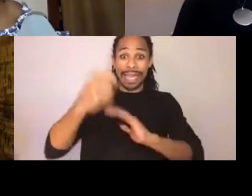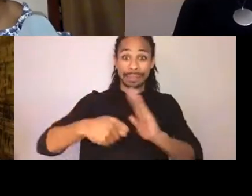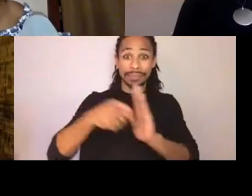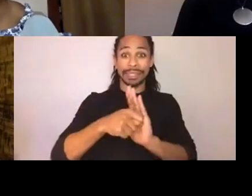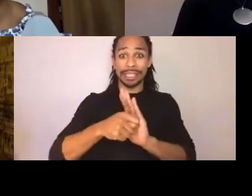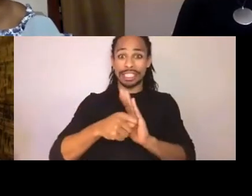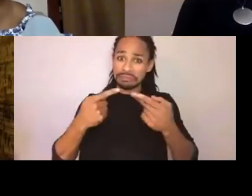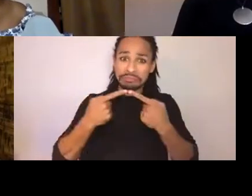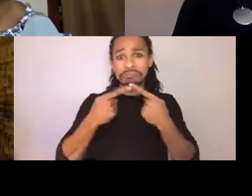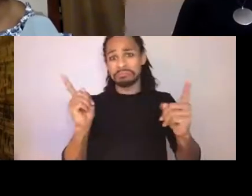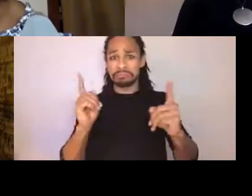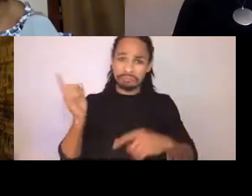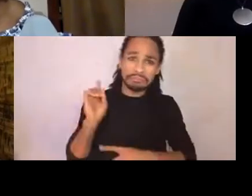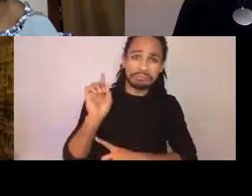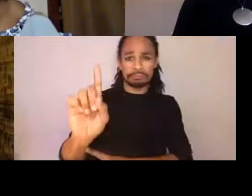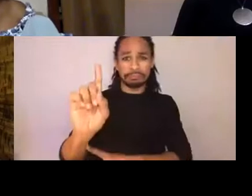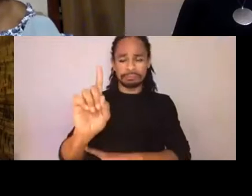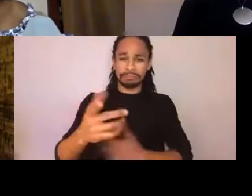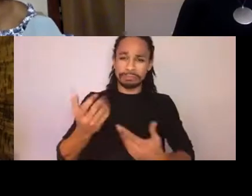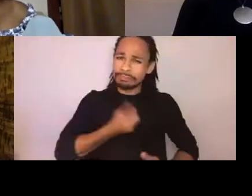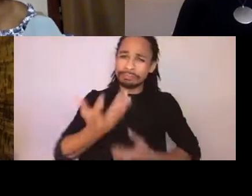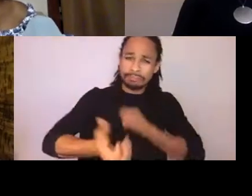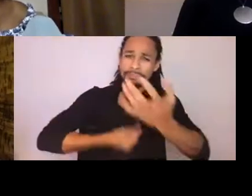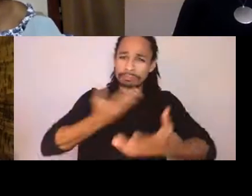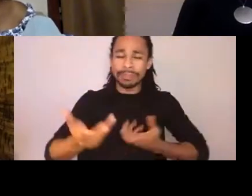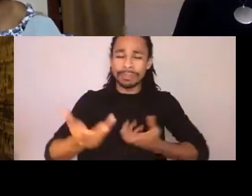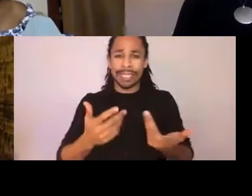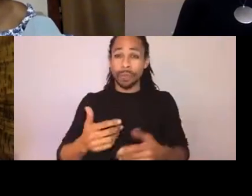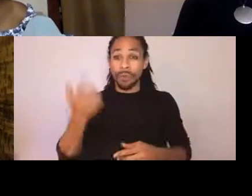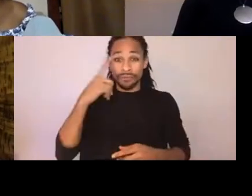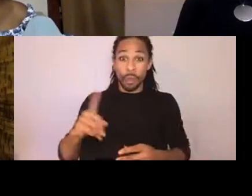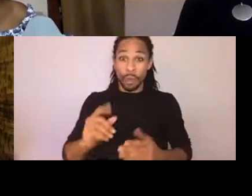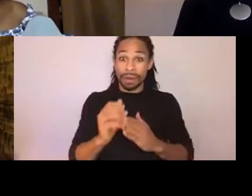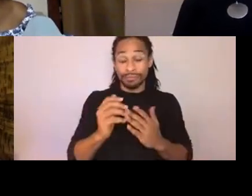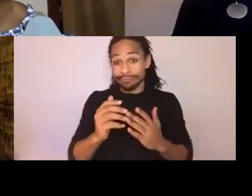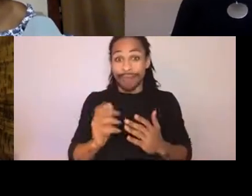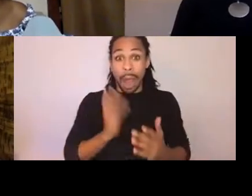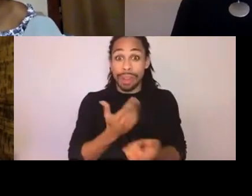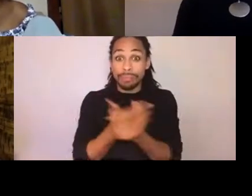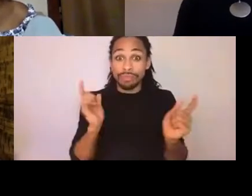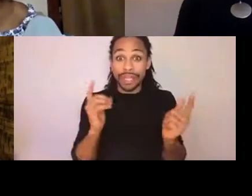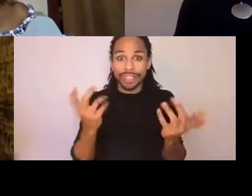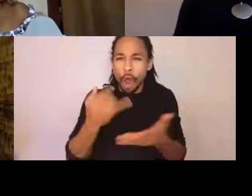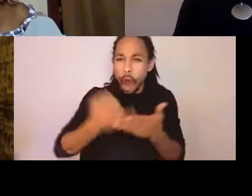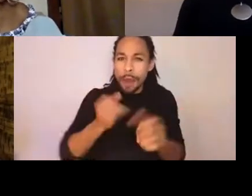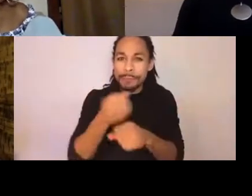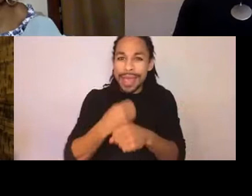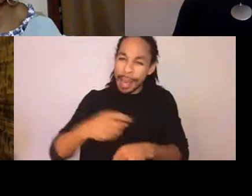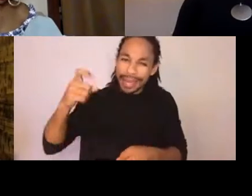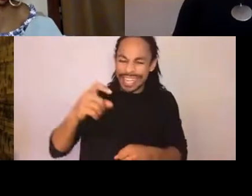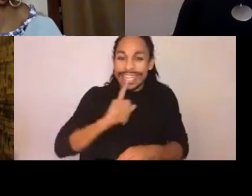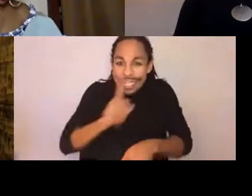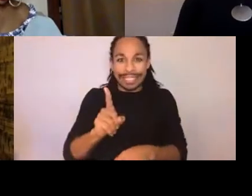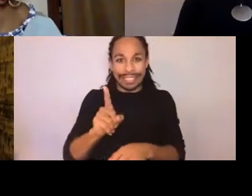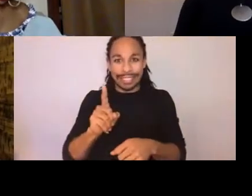our community, liberation, telling our story, art making has to be a part of it. There's no question about that. And I think embracing